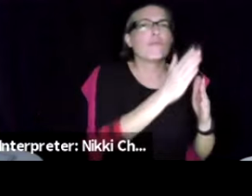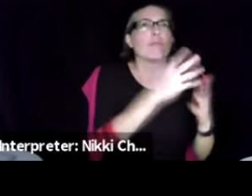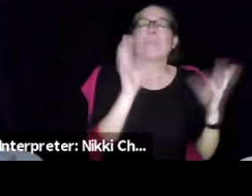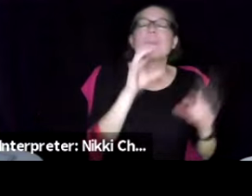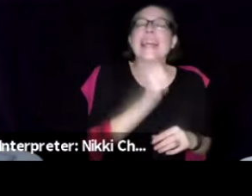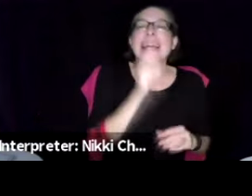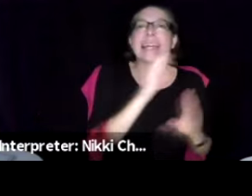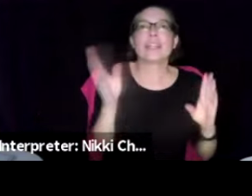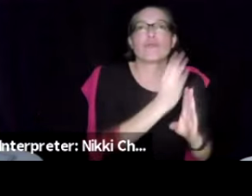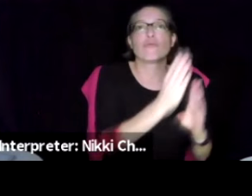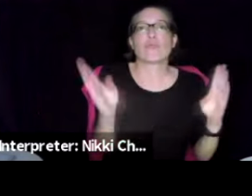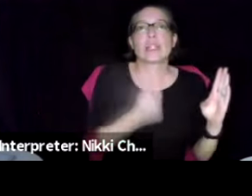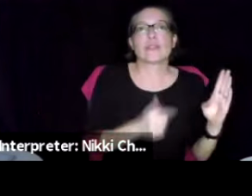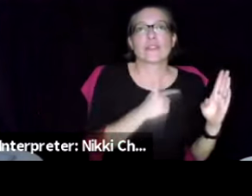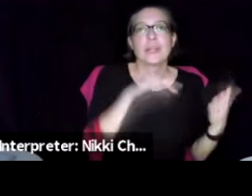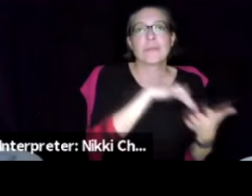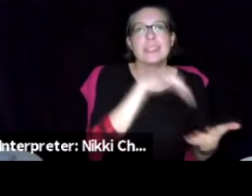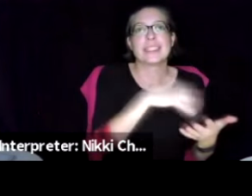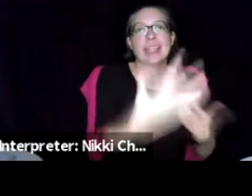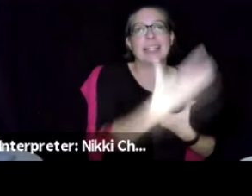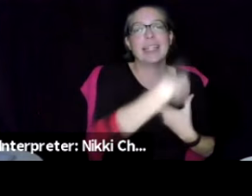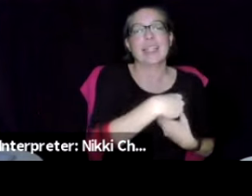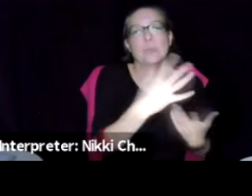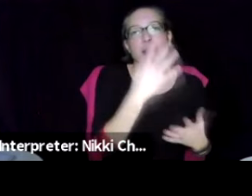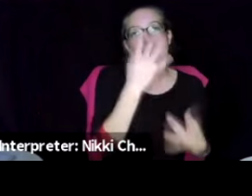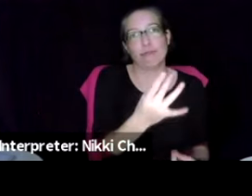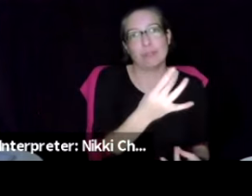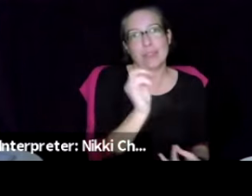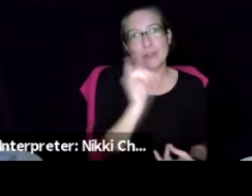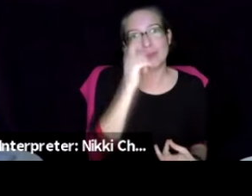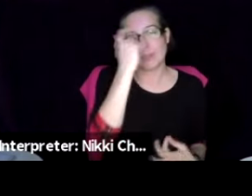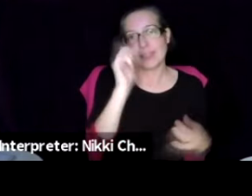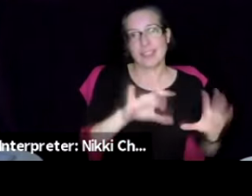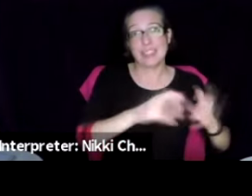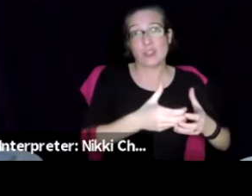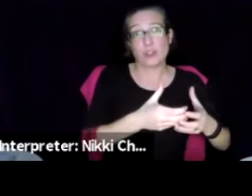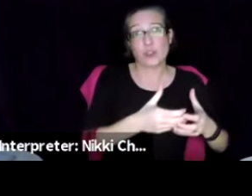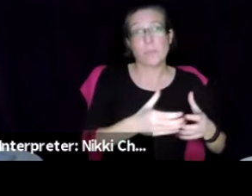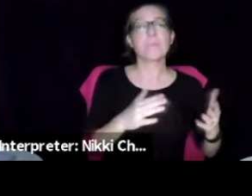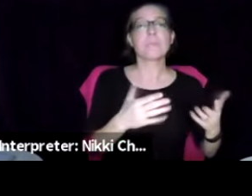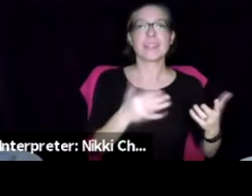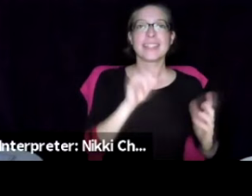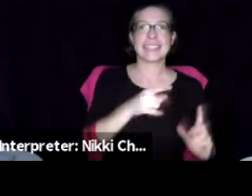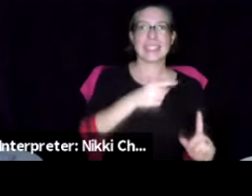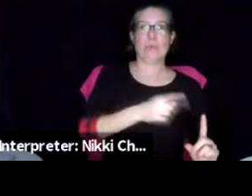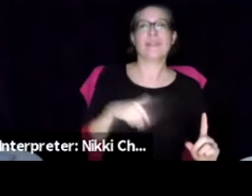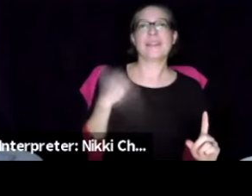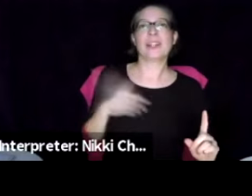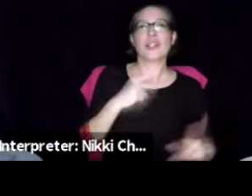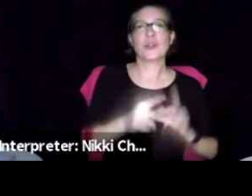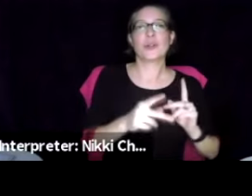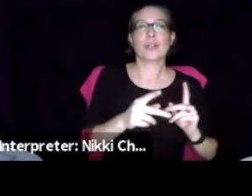it's a really interesting group because it's at this point that that the youth are starting to feel independence and gain a